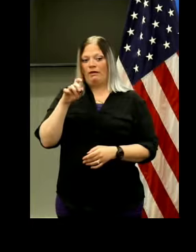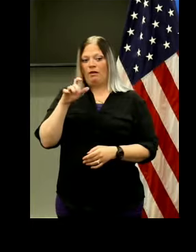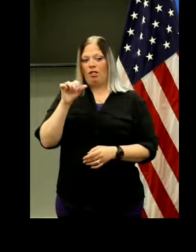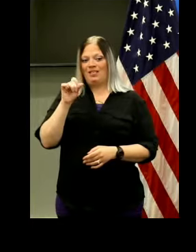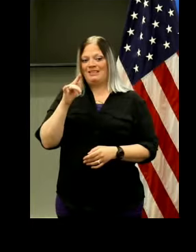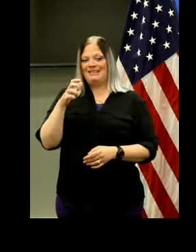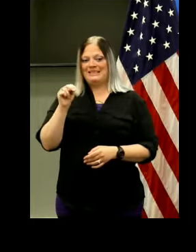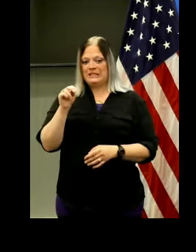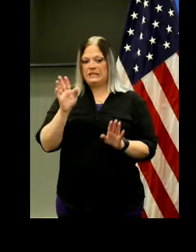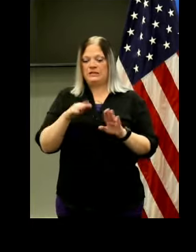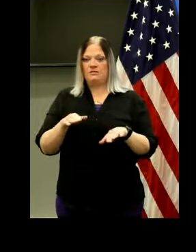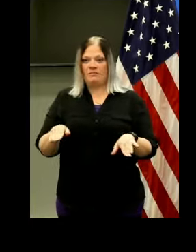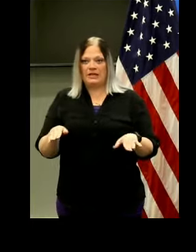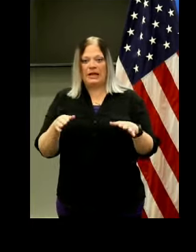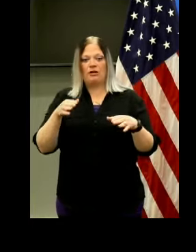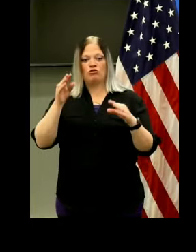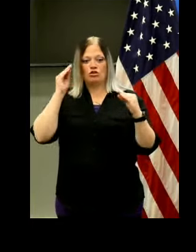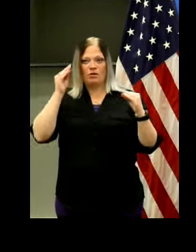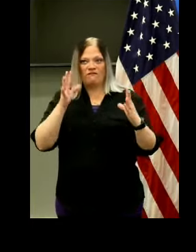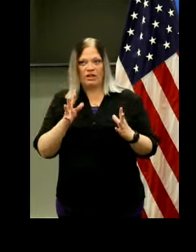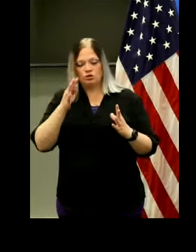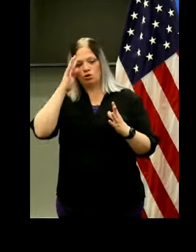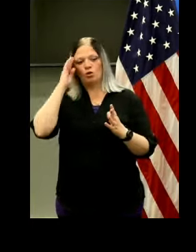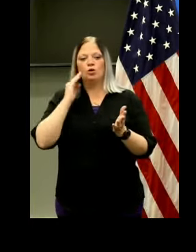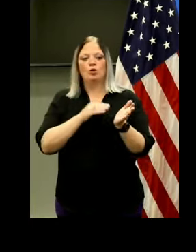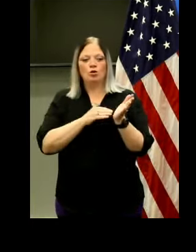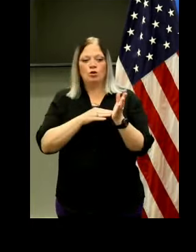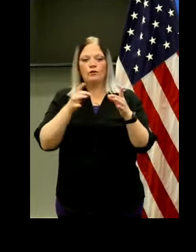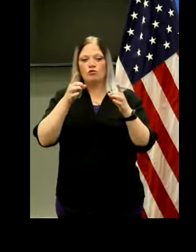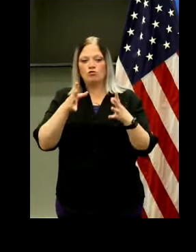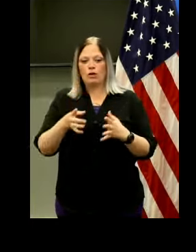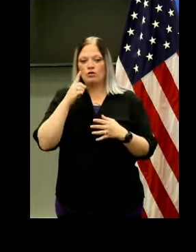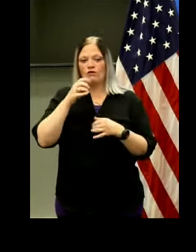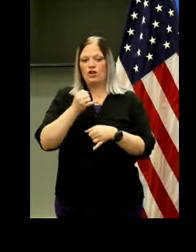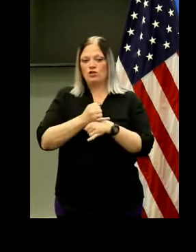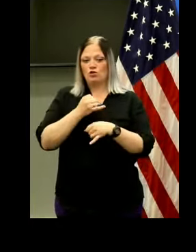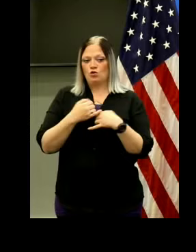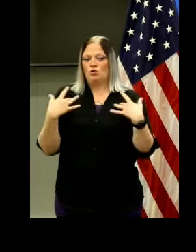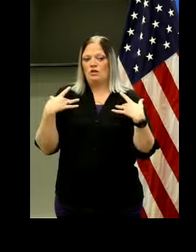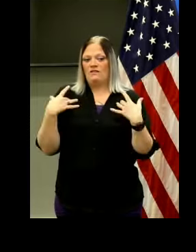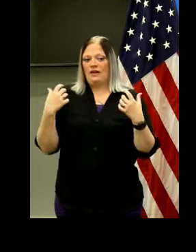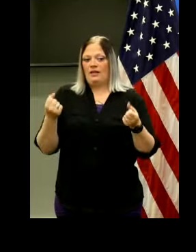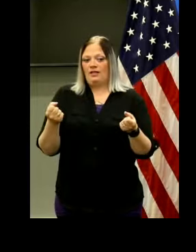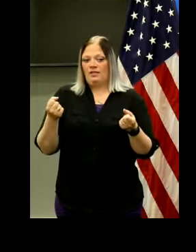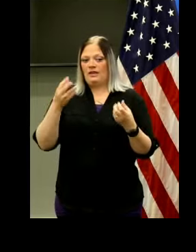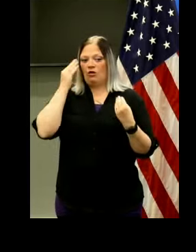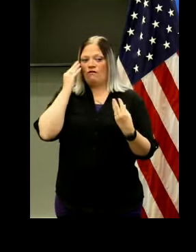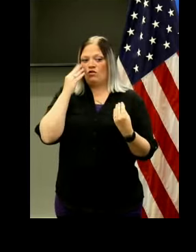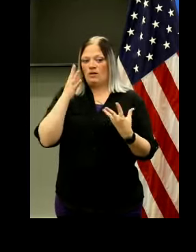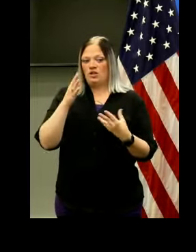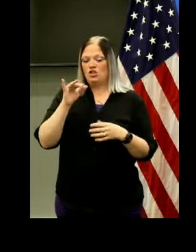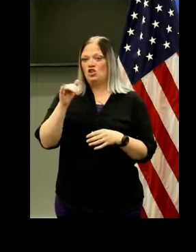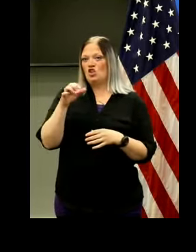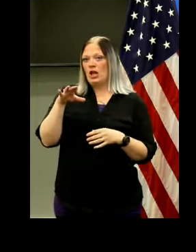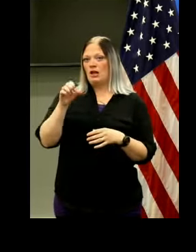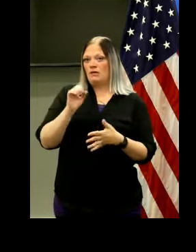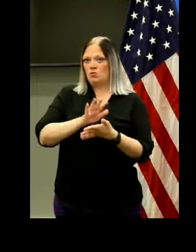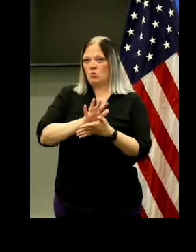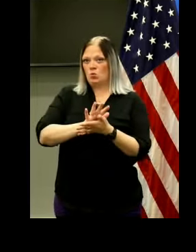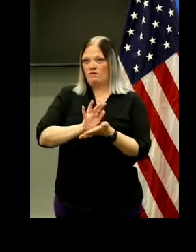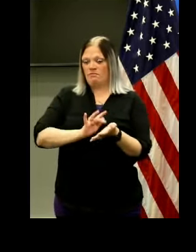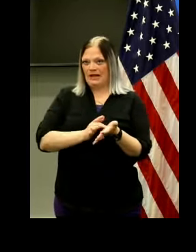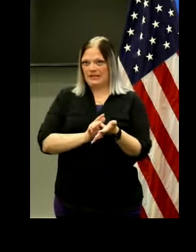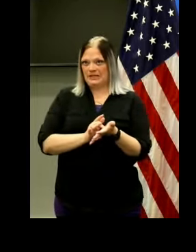pediatrics and the executive director of the Institute for Healthcare Informatics at the Jacobs School of Medicine,